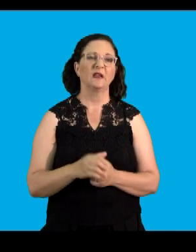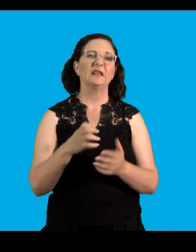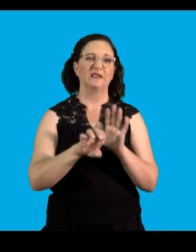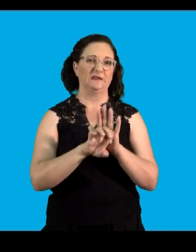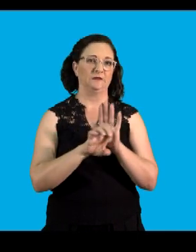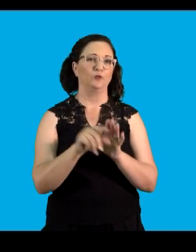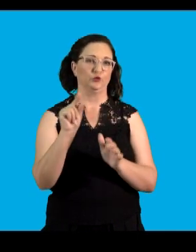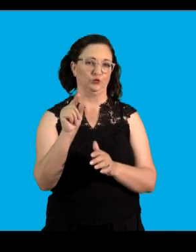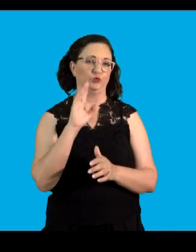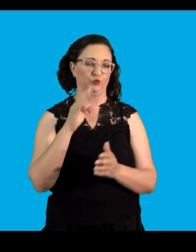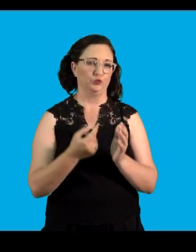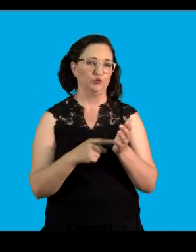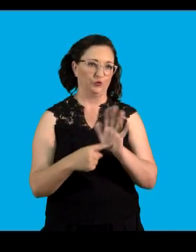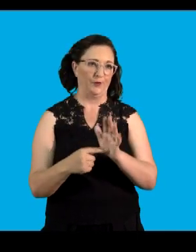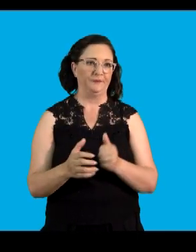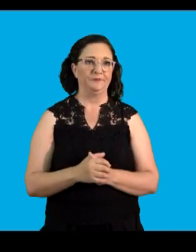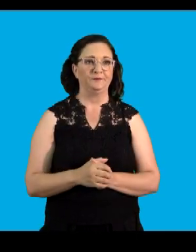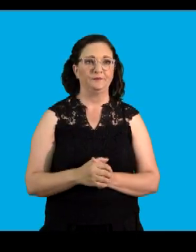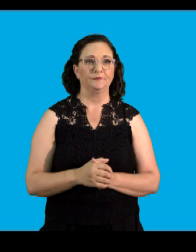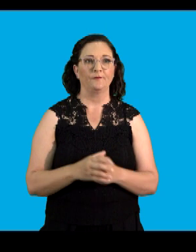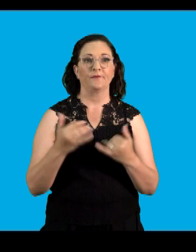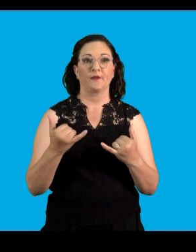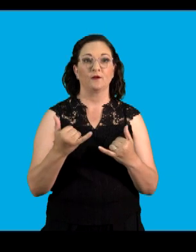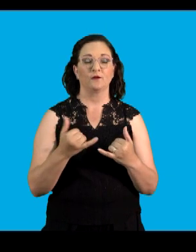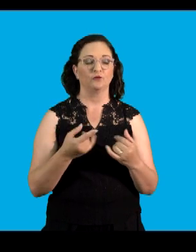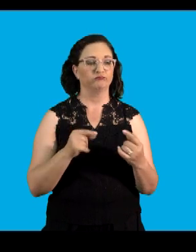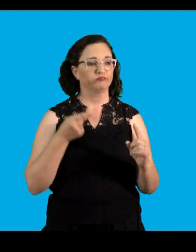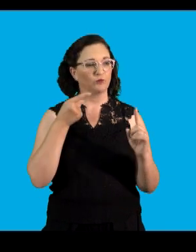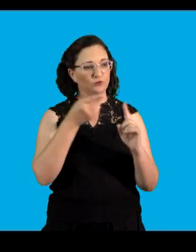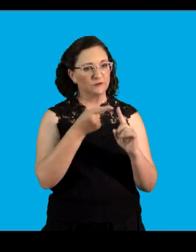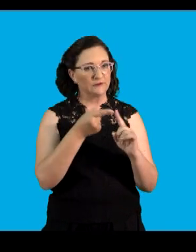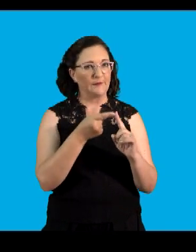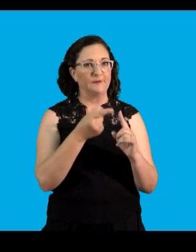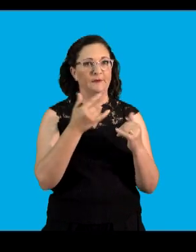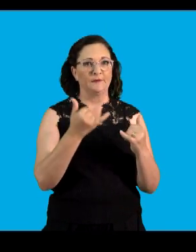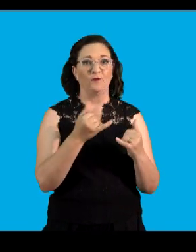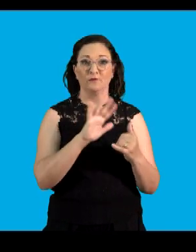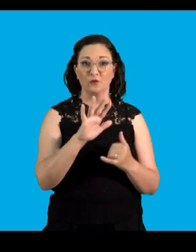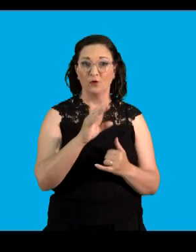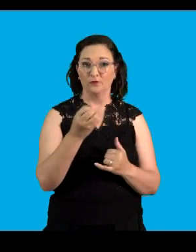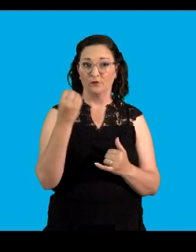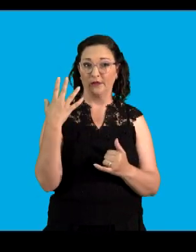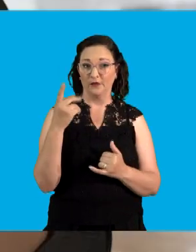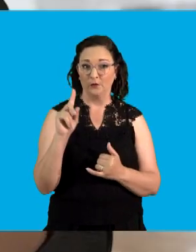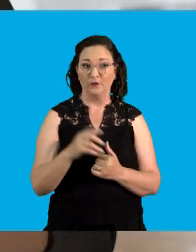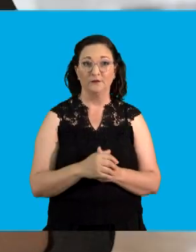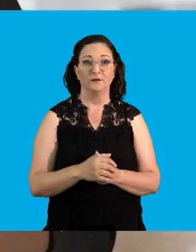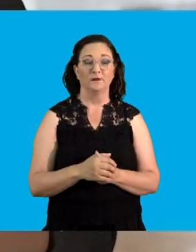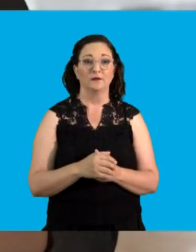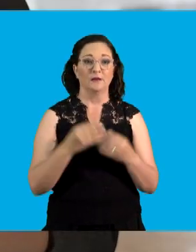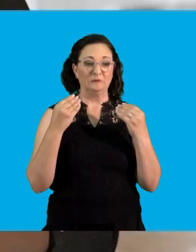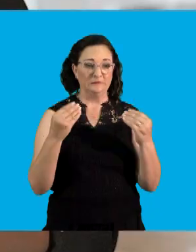example as we move on. So, as mentioned, objective type questions. Don't forget that paper one consists of what?